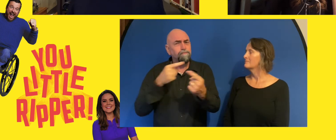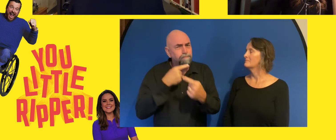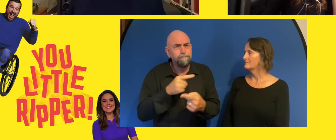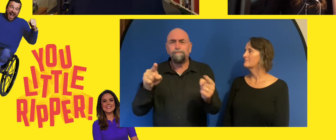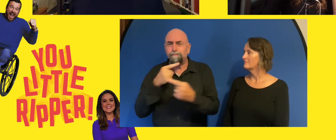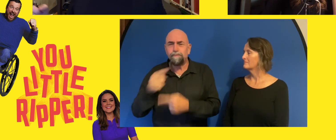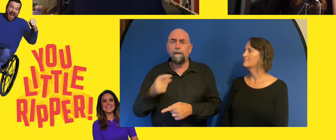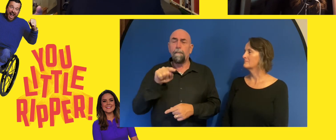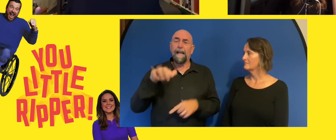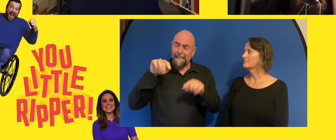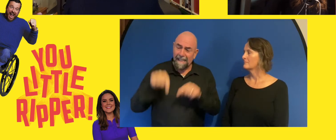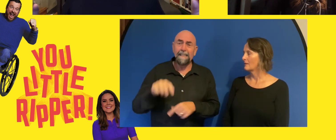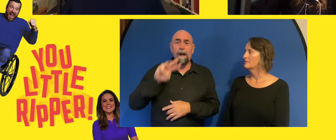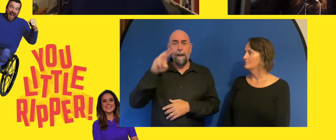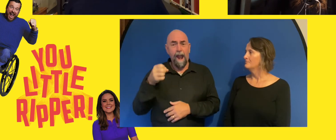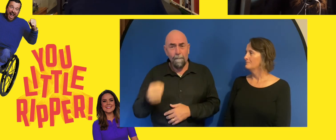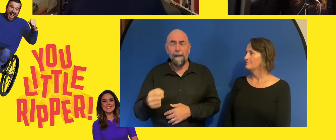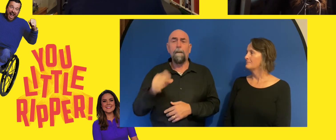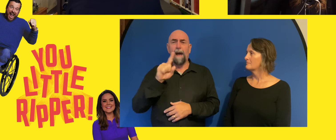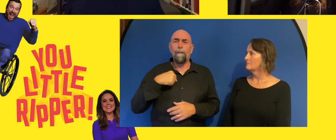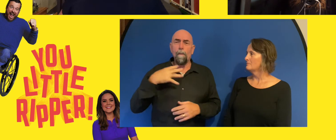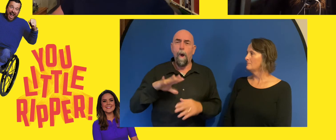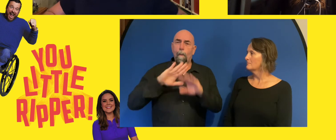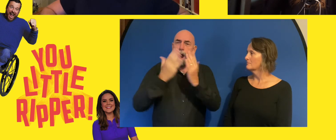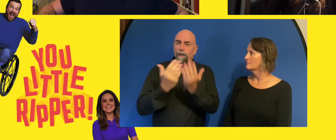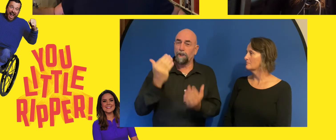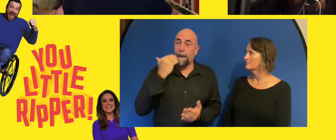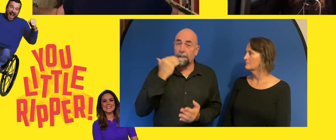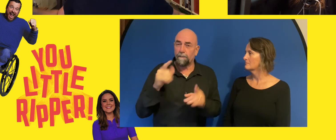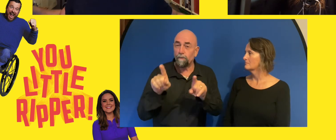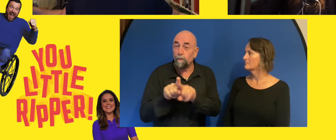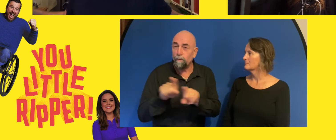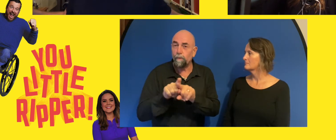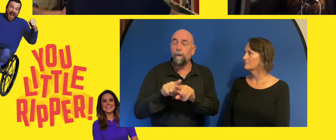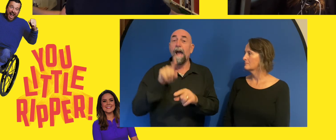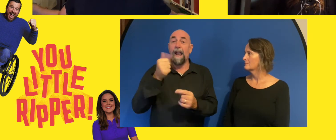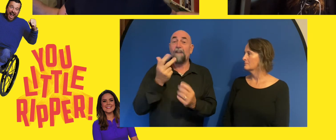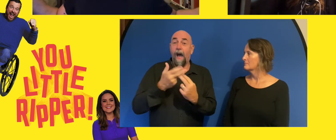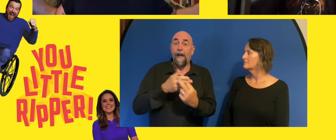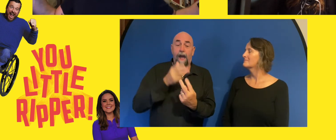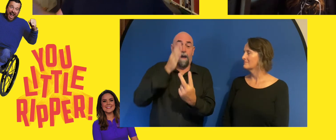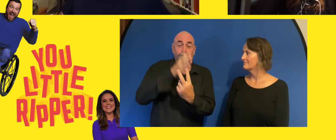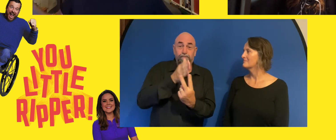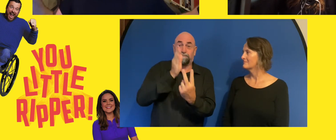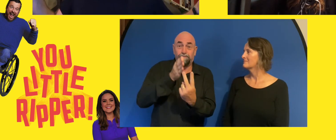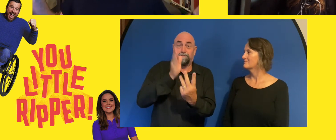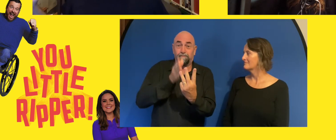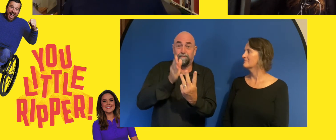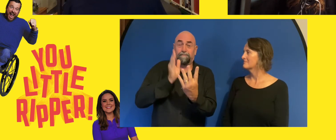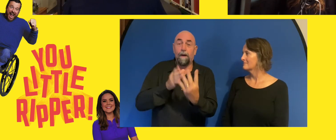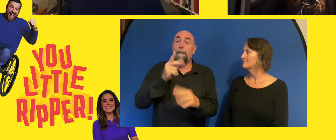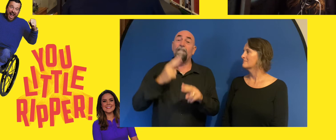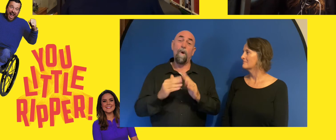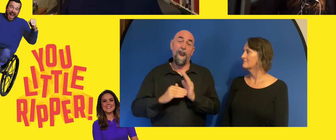at a Paralympic Games. Hopefully we can bring you world championships and everything in between. But for now,